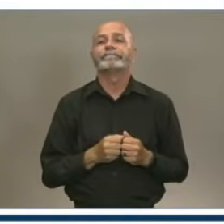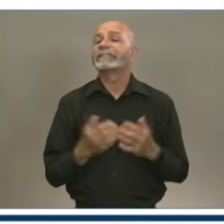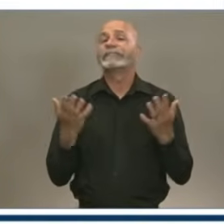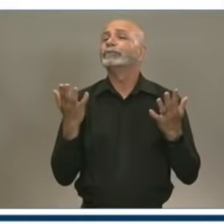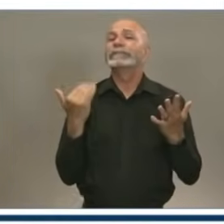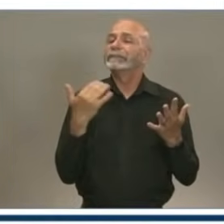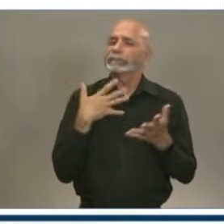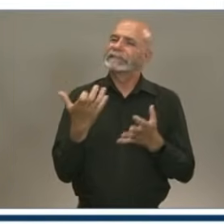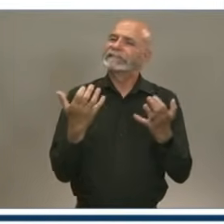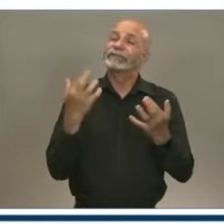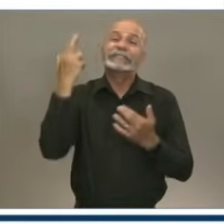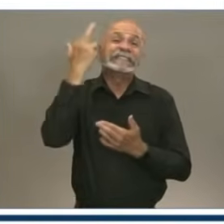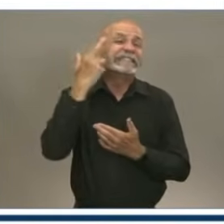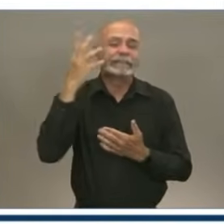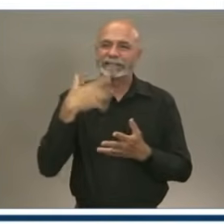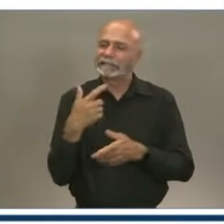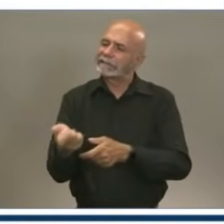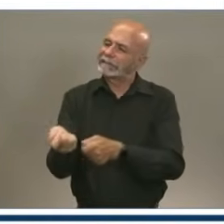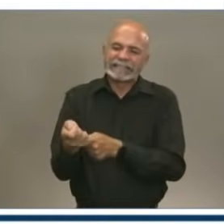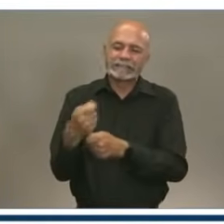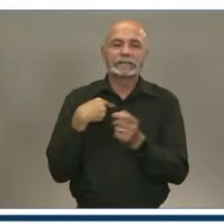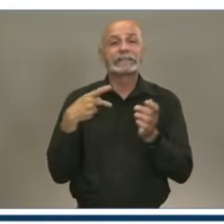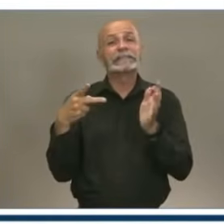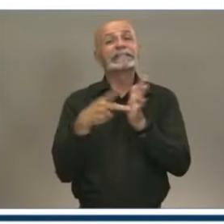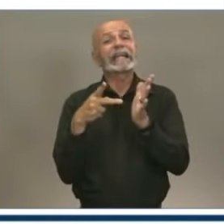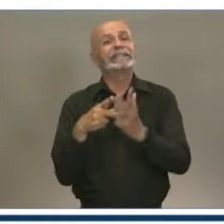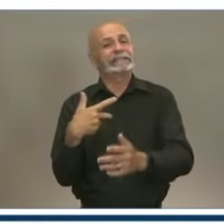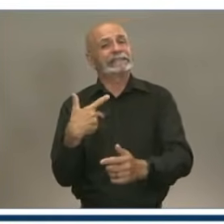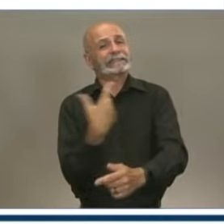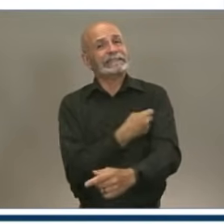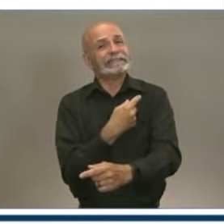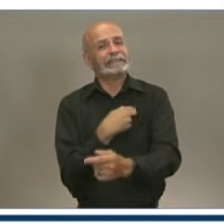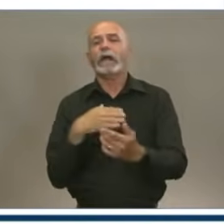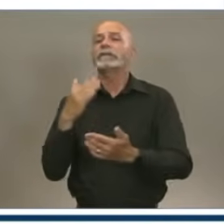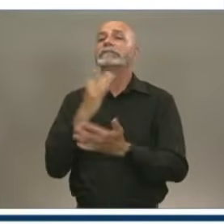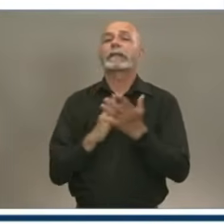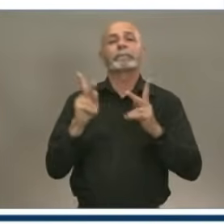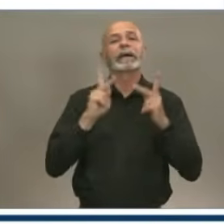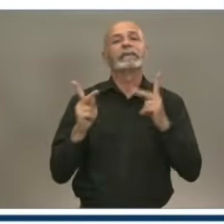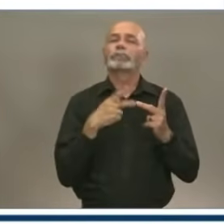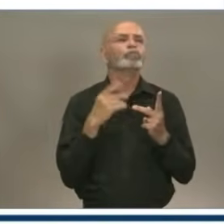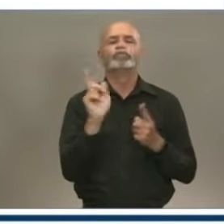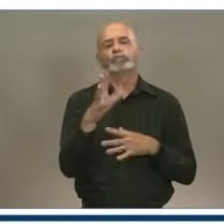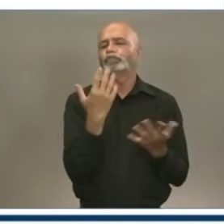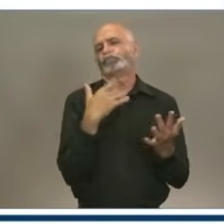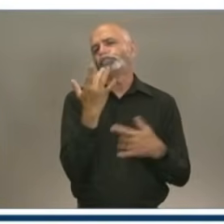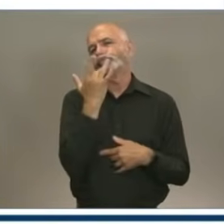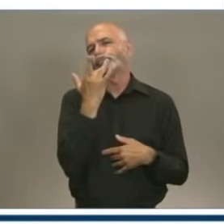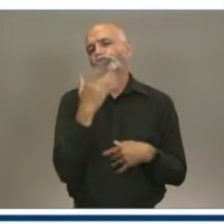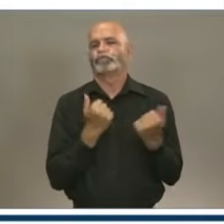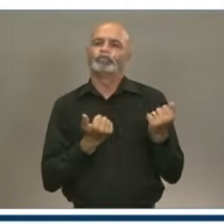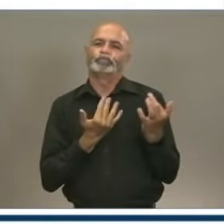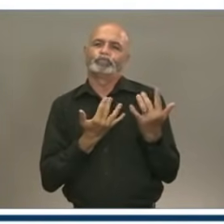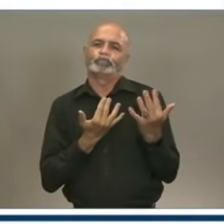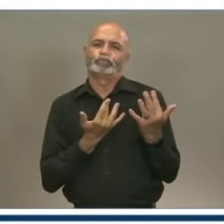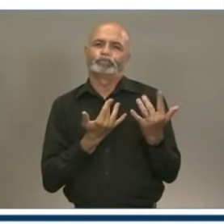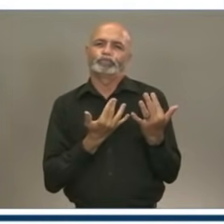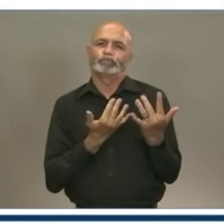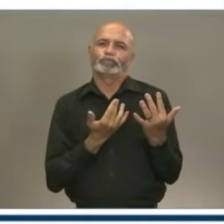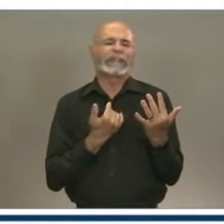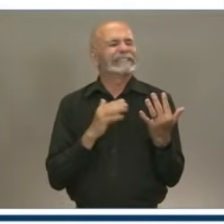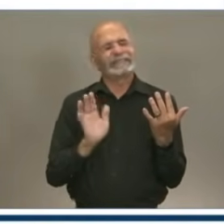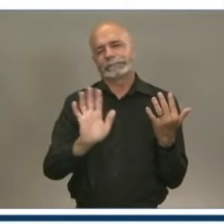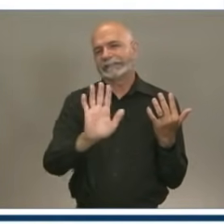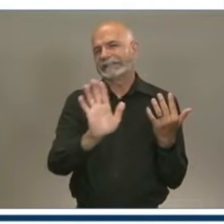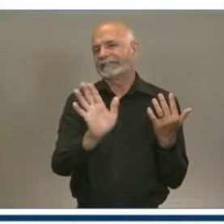shot. We are concerned there may be a number of people holding out for the Pfizer vaccine. Please don't wait. We don't